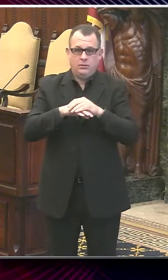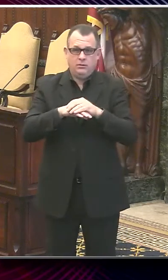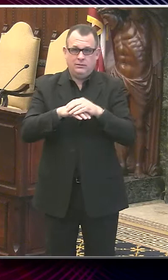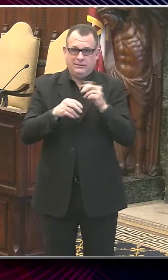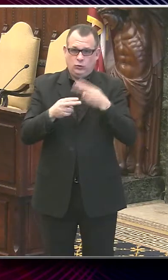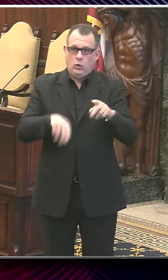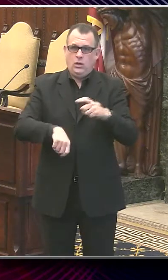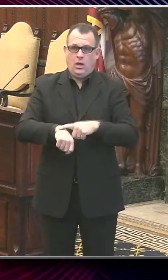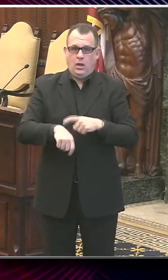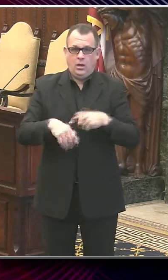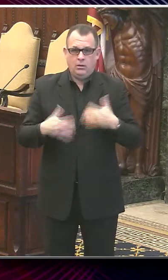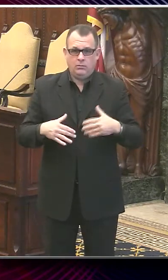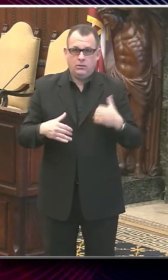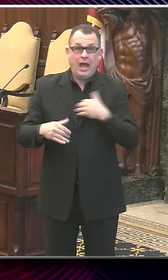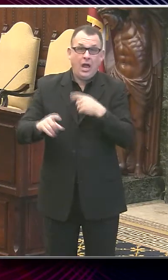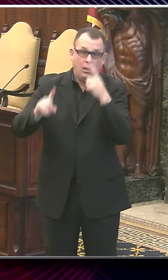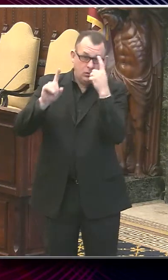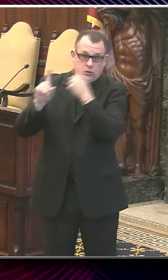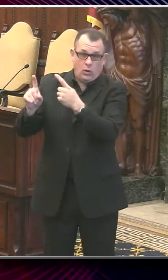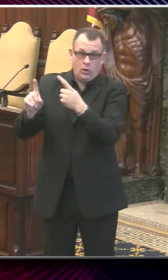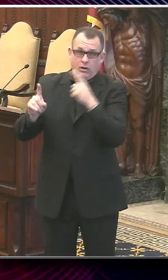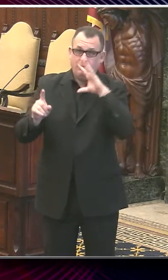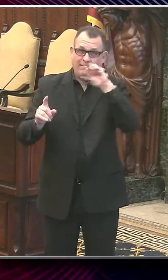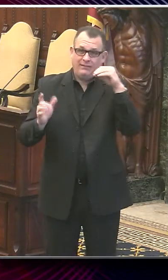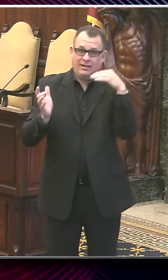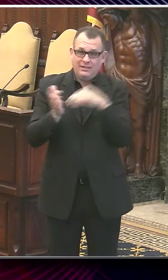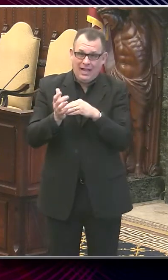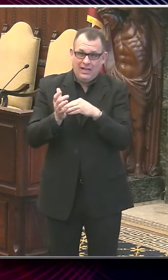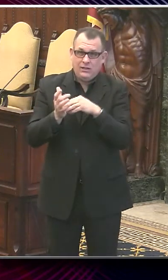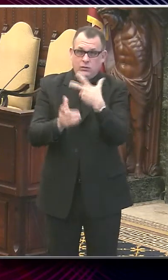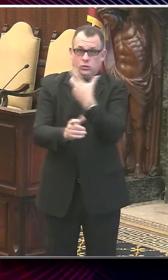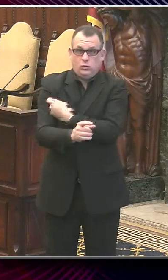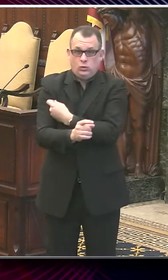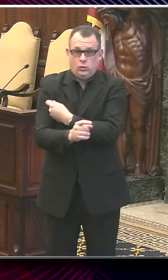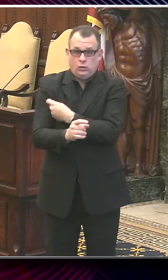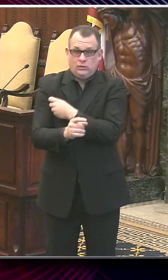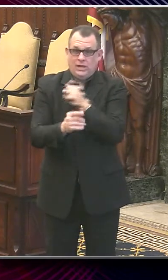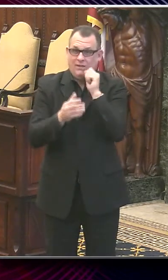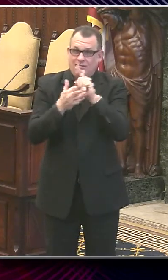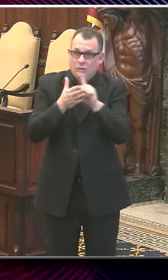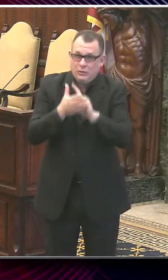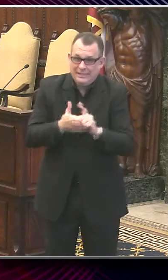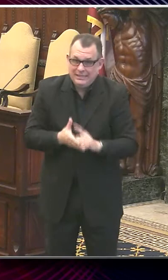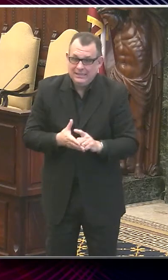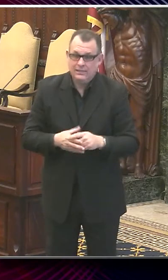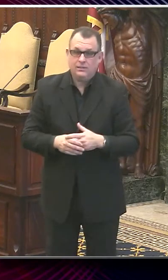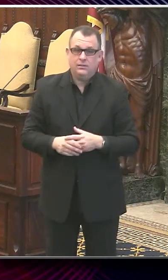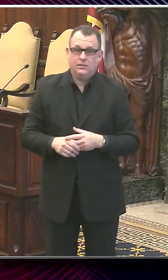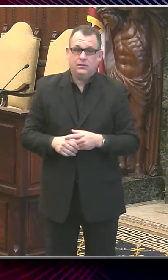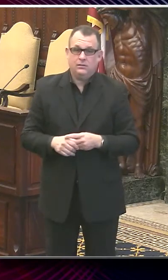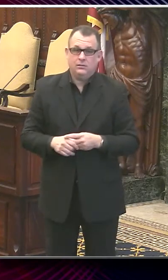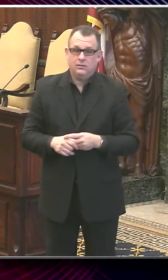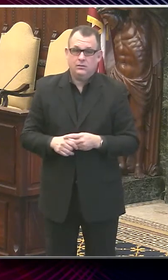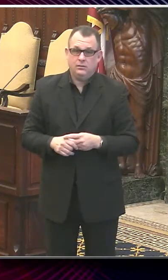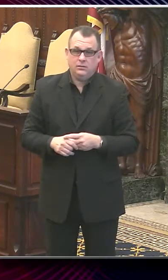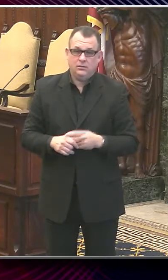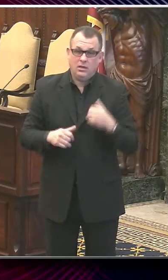to at least 150,000 doses delivered by week by all providers combined by the end of